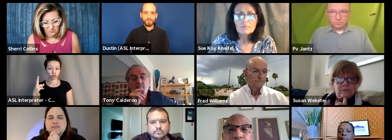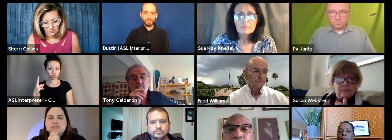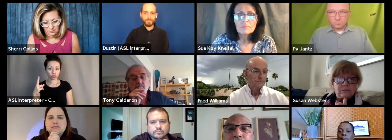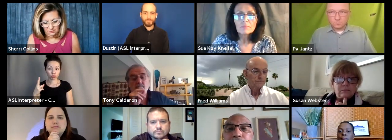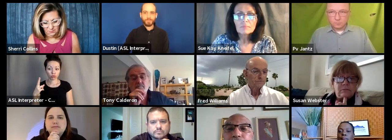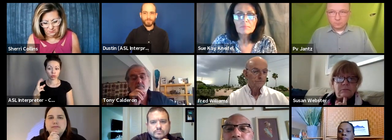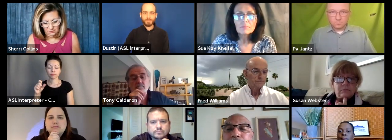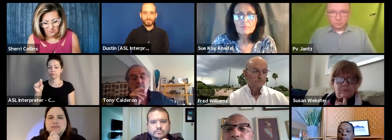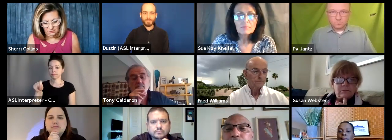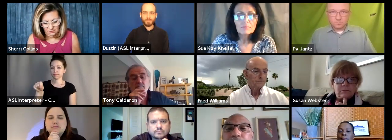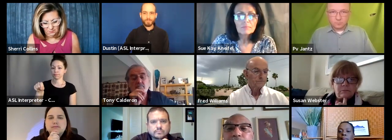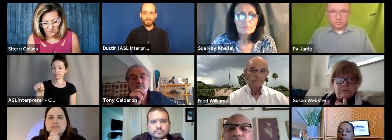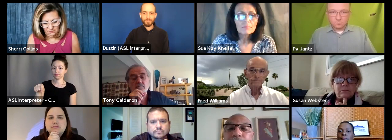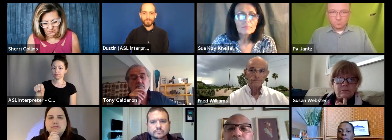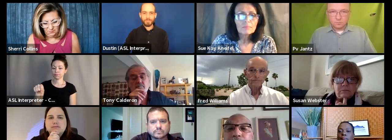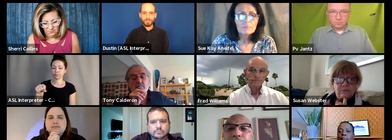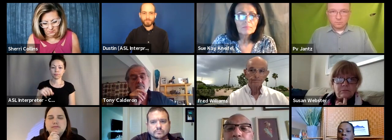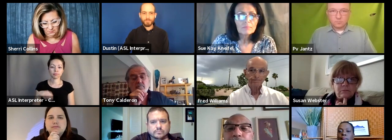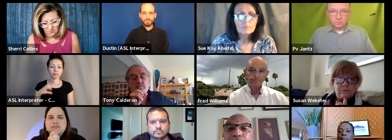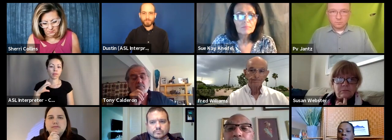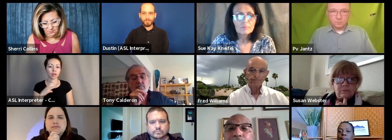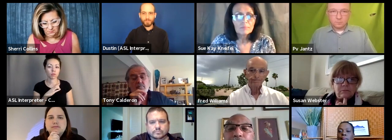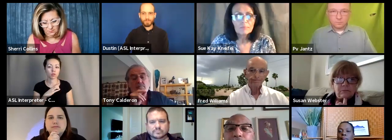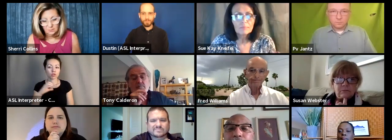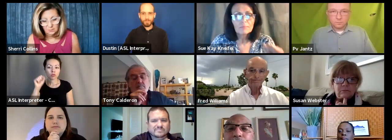Yes. Commissioner Neifel.